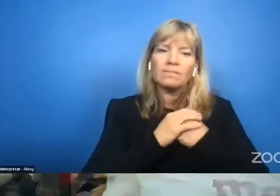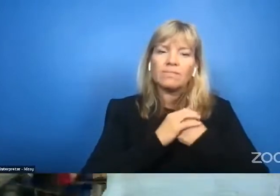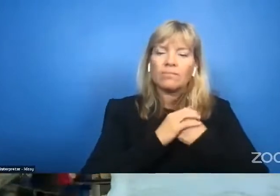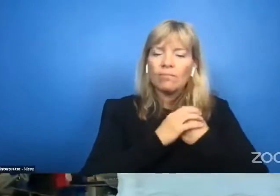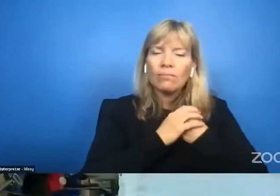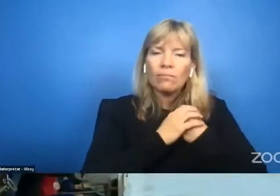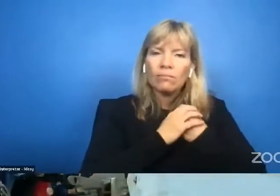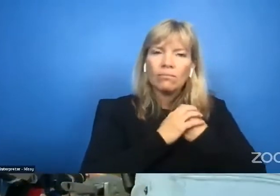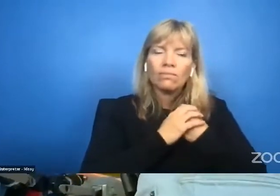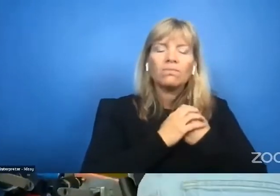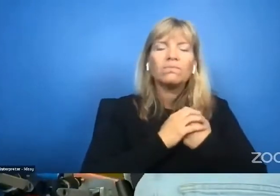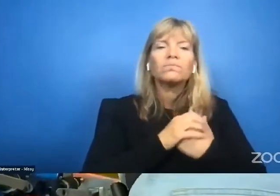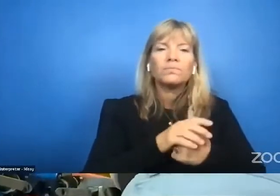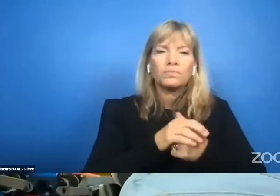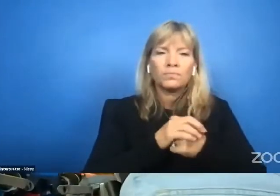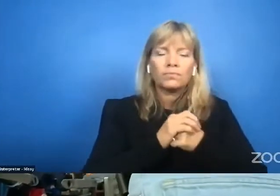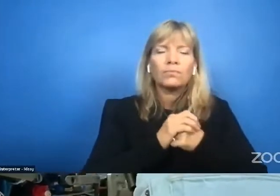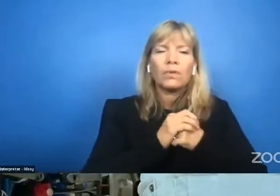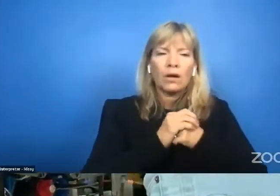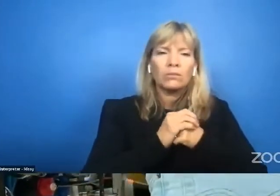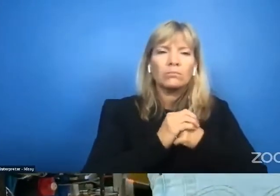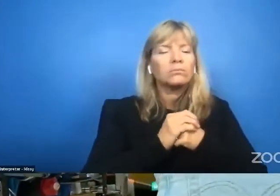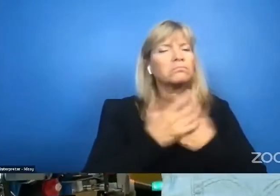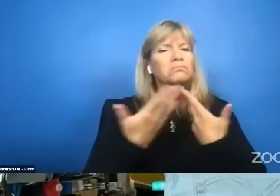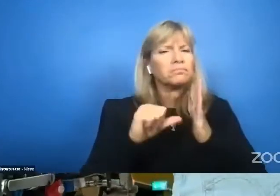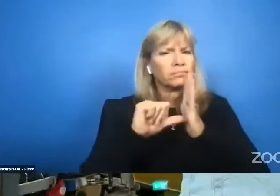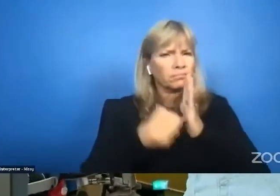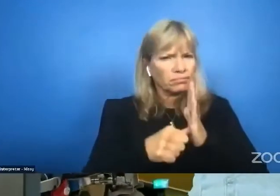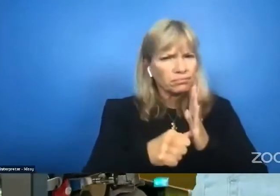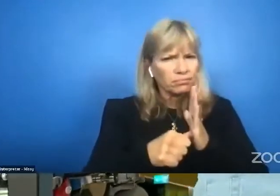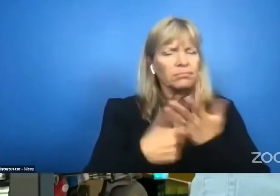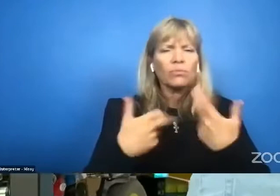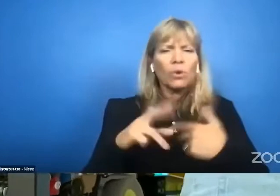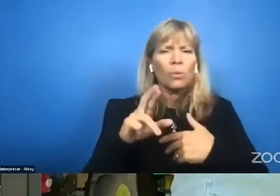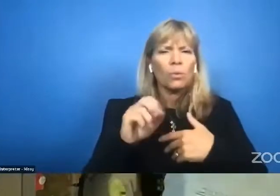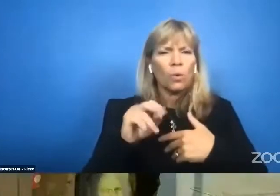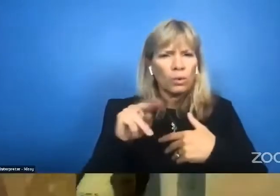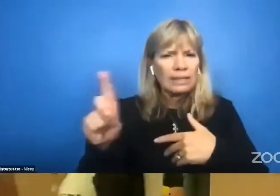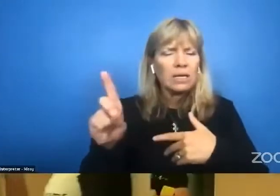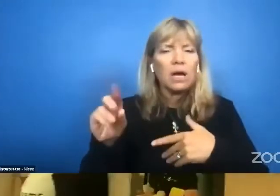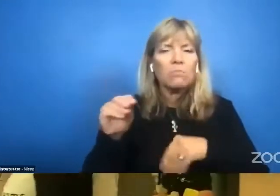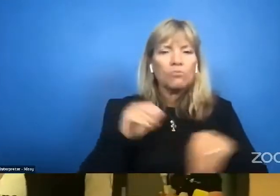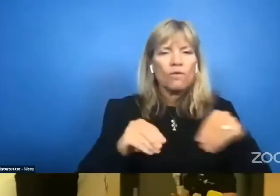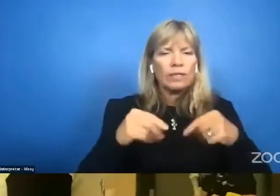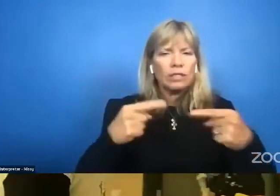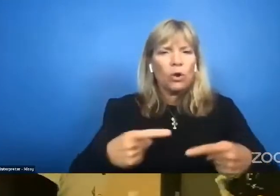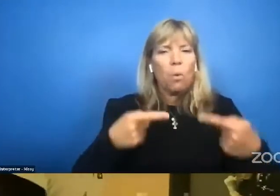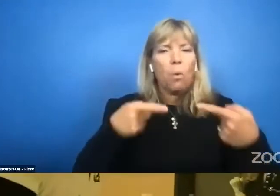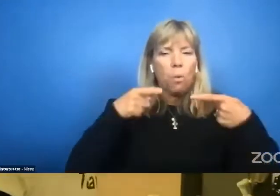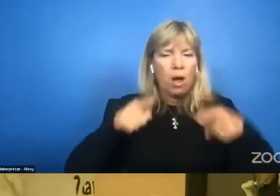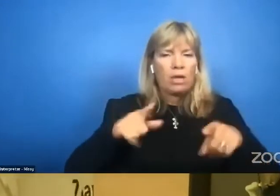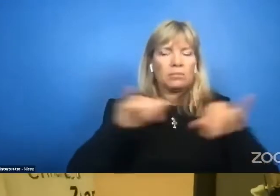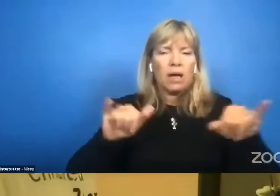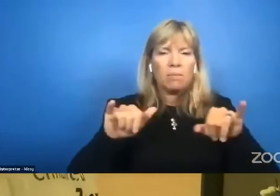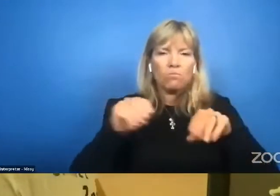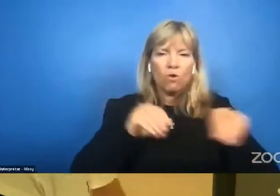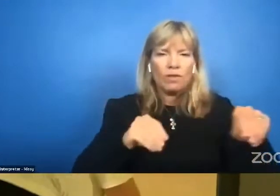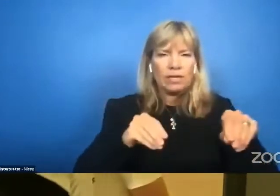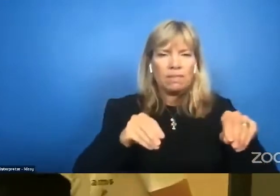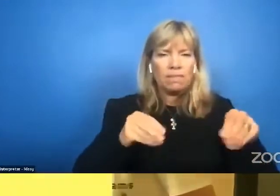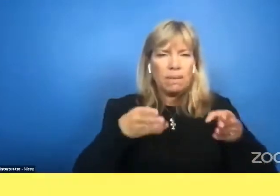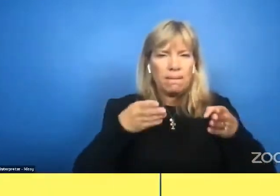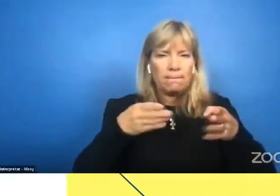So impressive, Roland. He's moving the chair whilst moving the mechanics underneath at the same